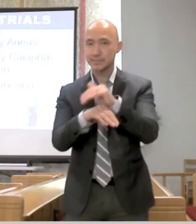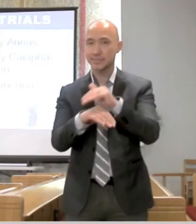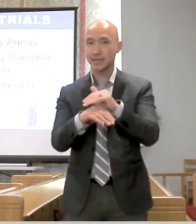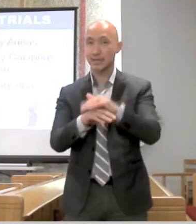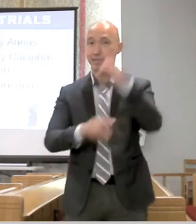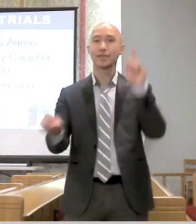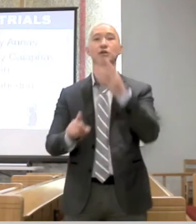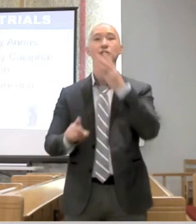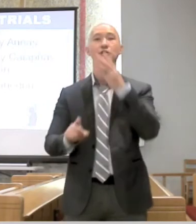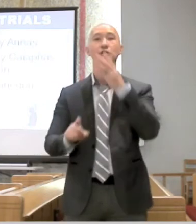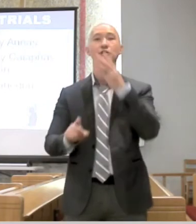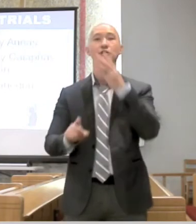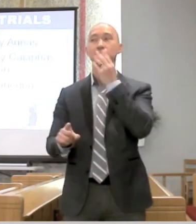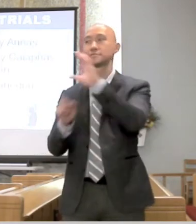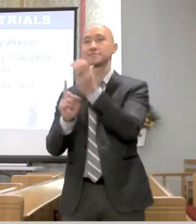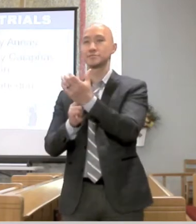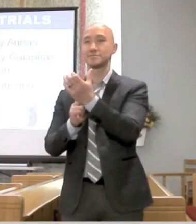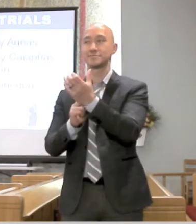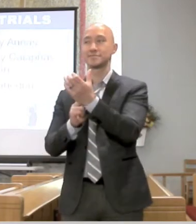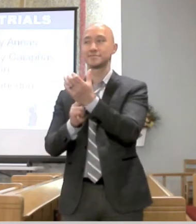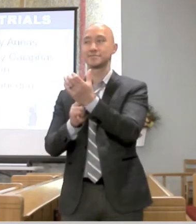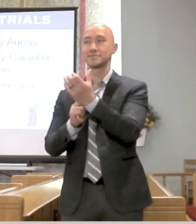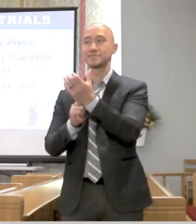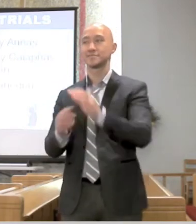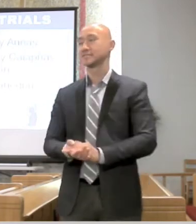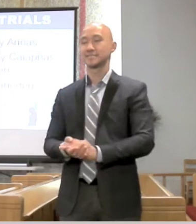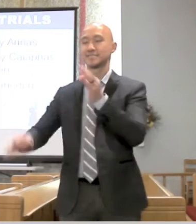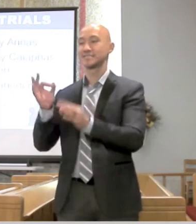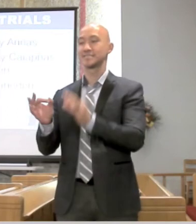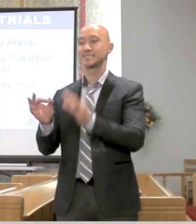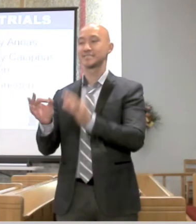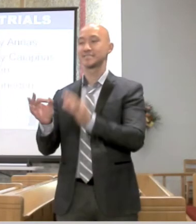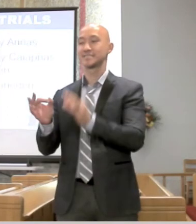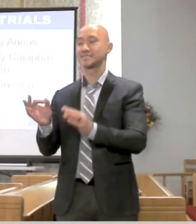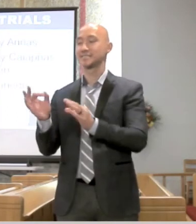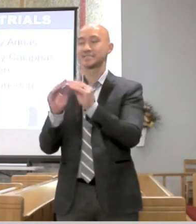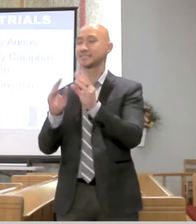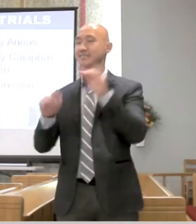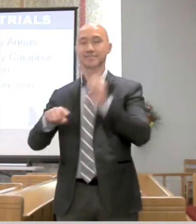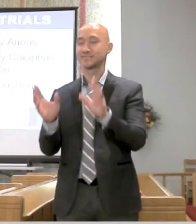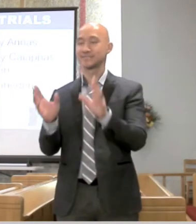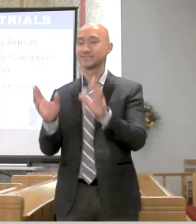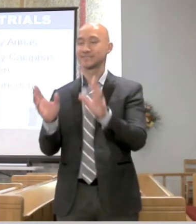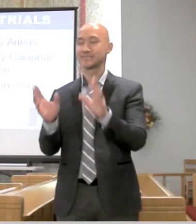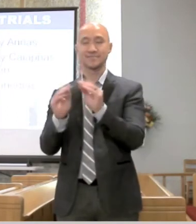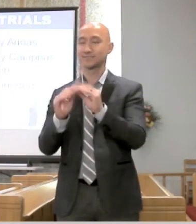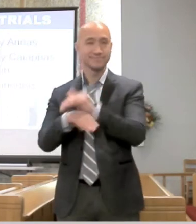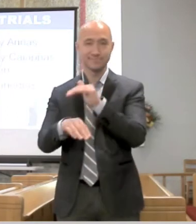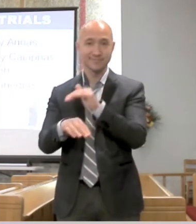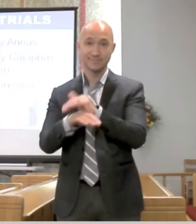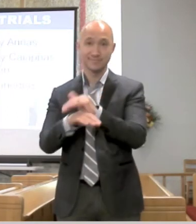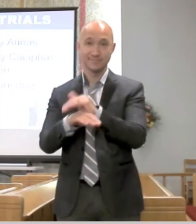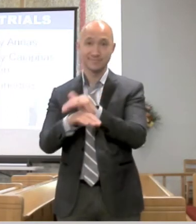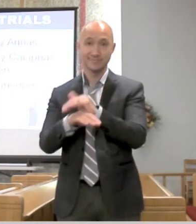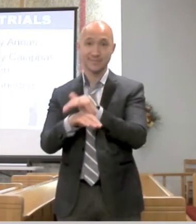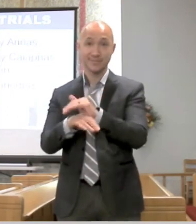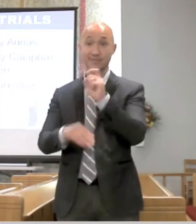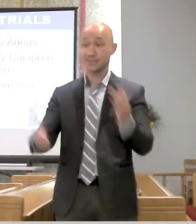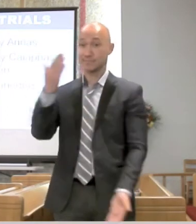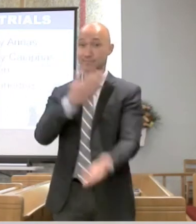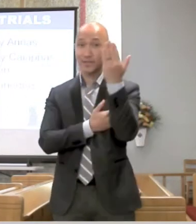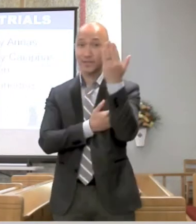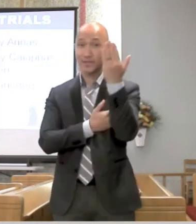due process. You're guilty and we're going to condemn you. It doesn't really matter what you did or not. You're the scapegoat and we're going to